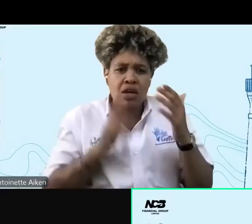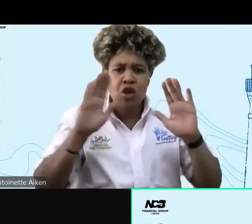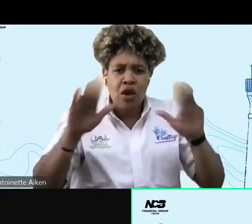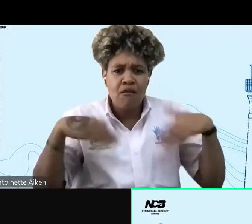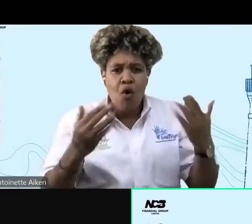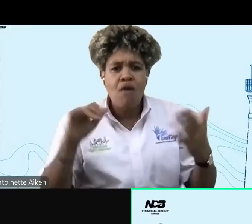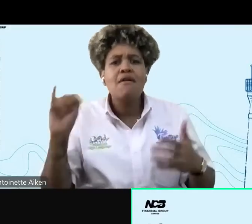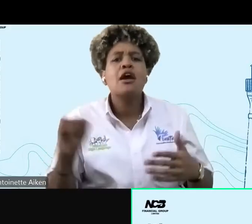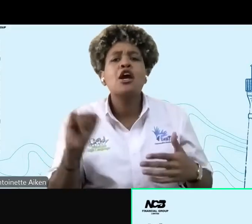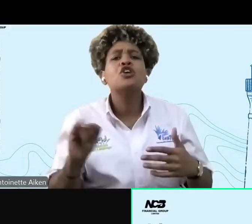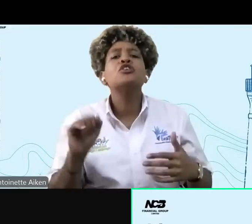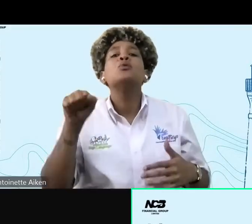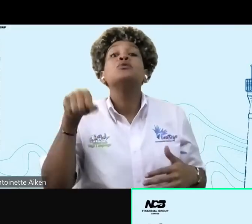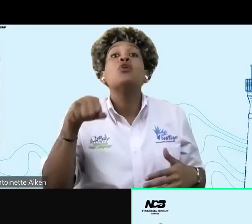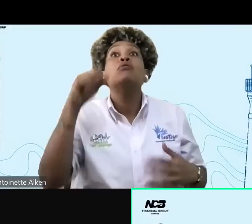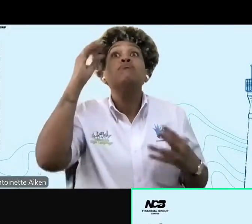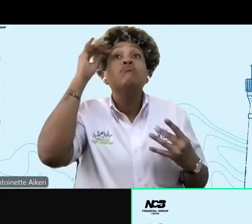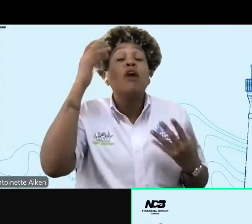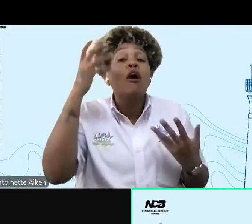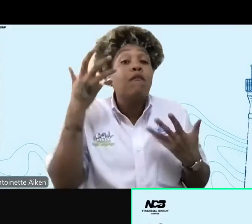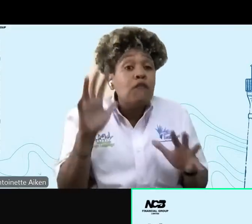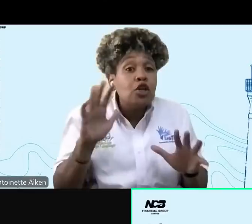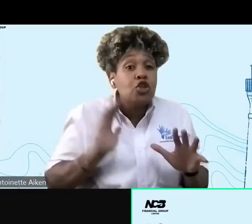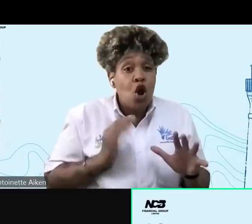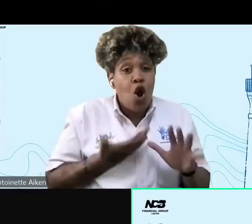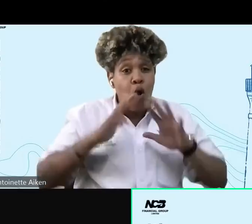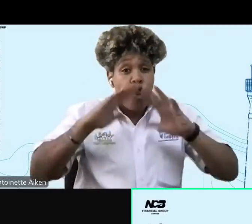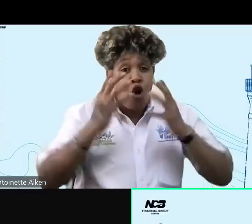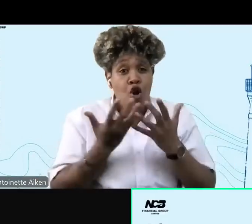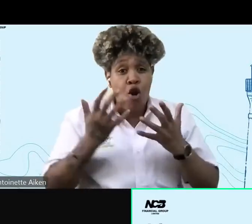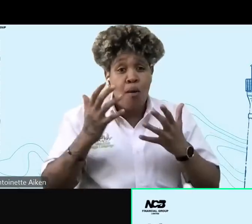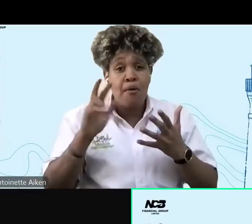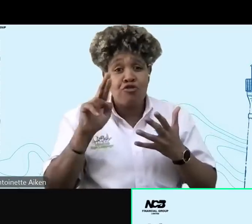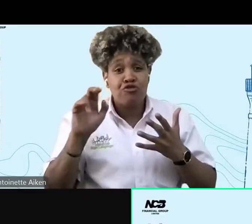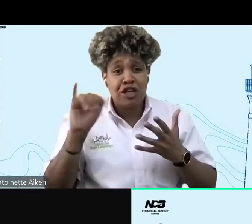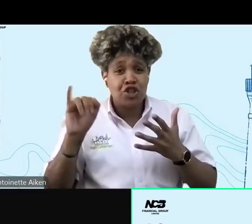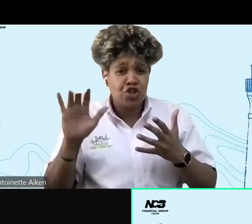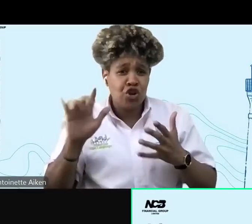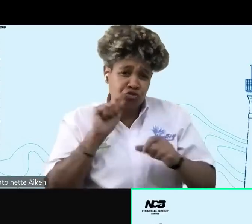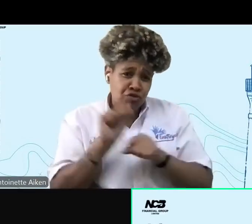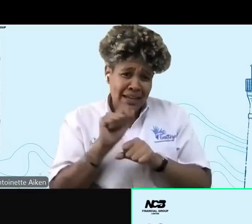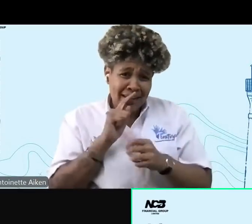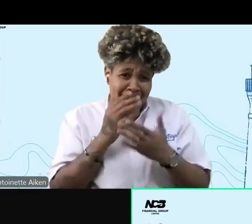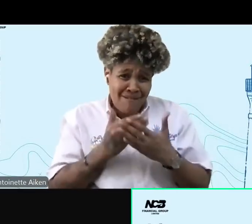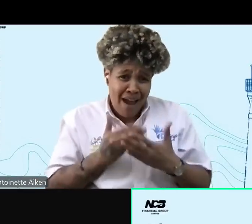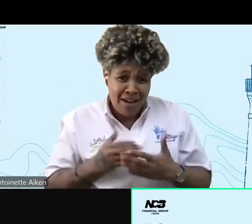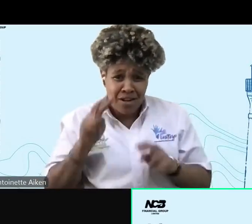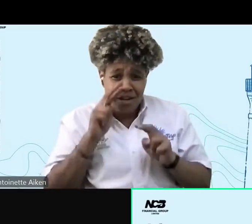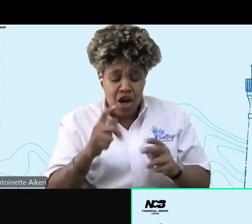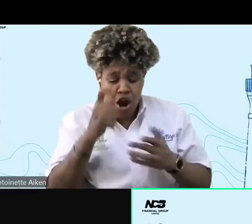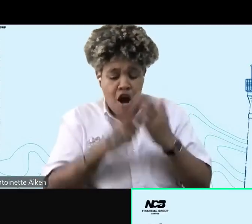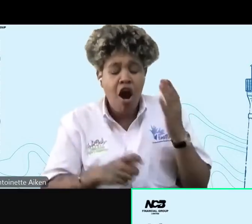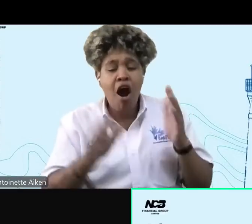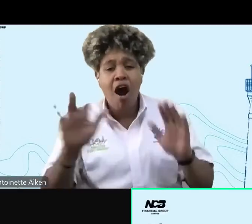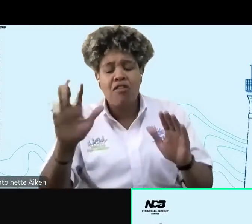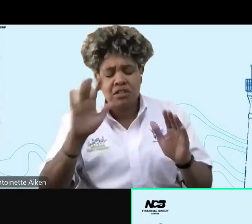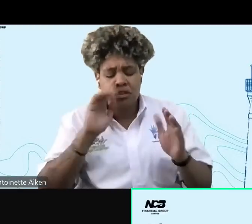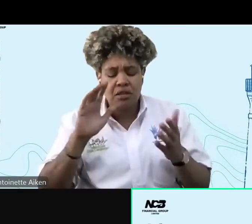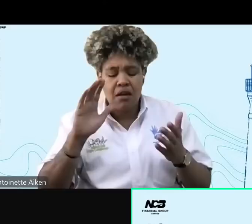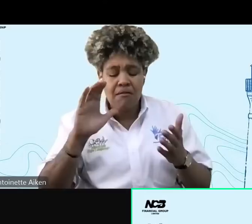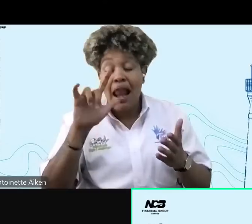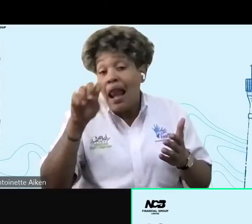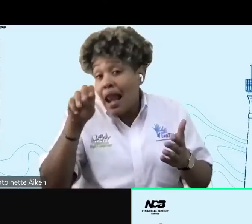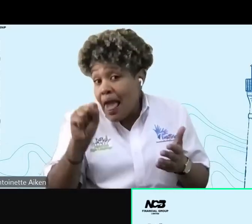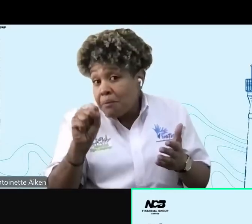reinsurance, which does factor in, our global reinsurers do factor in the cost of settled claims,